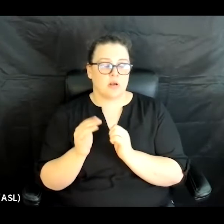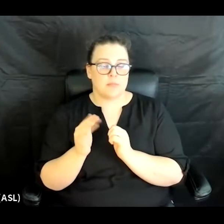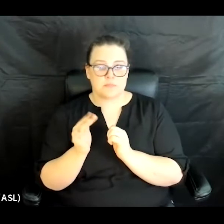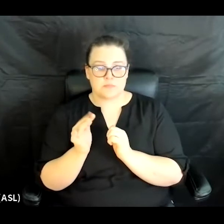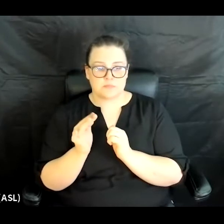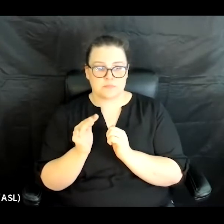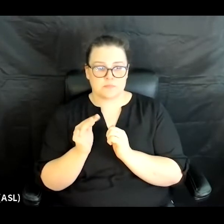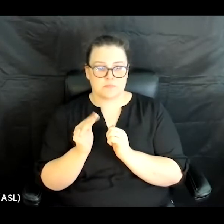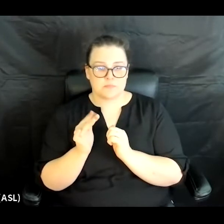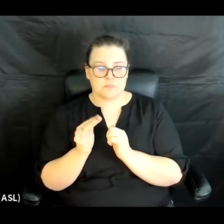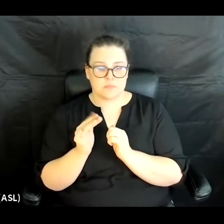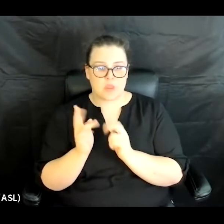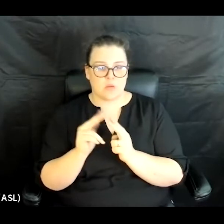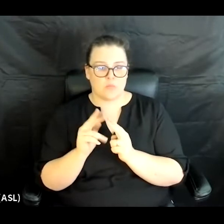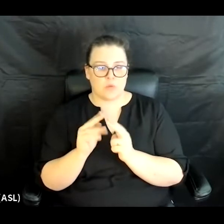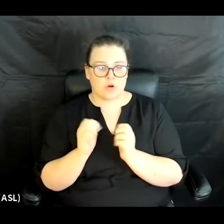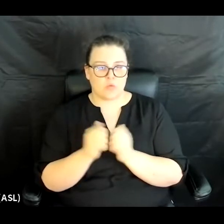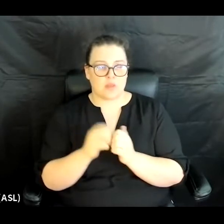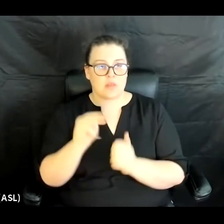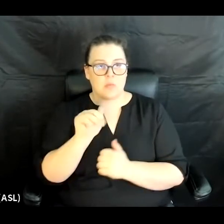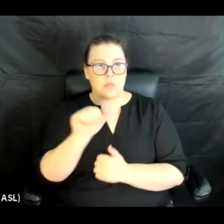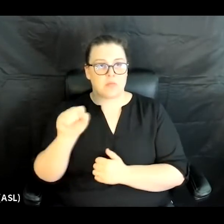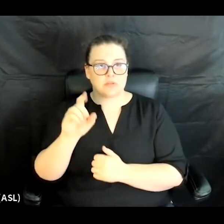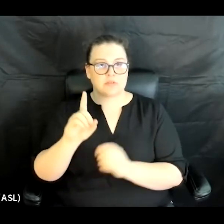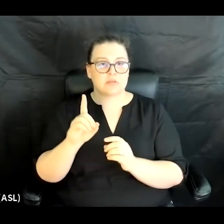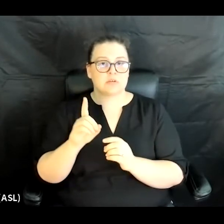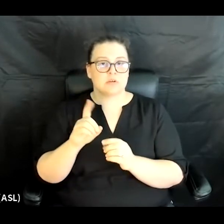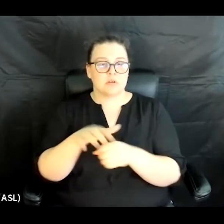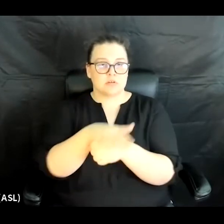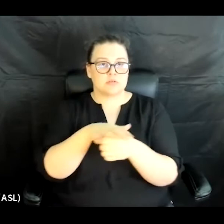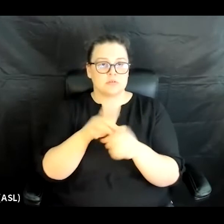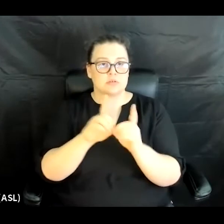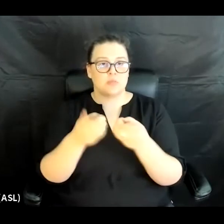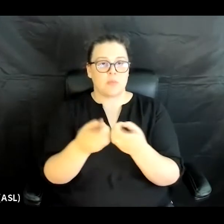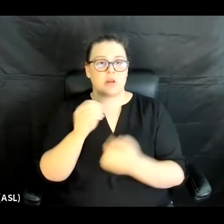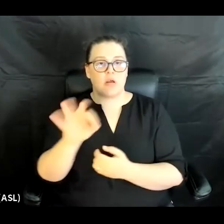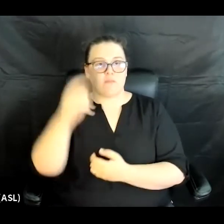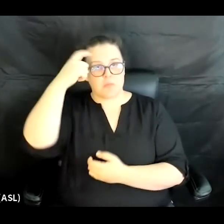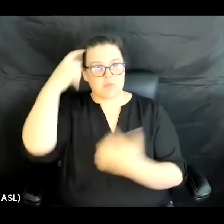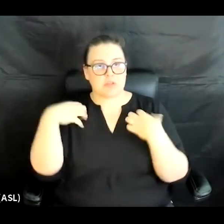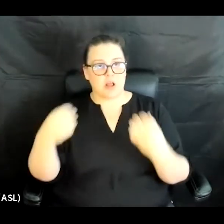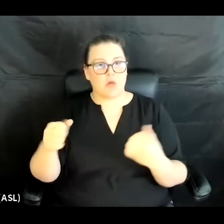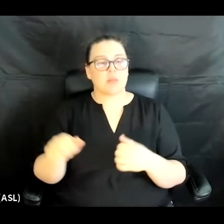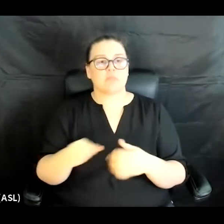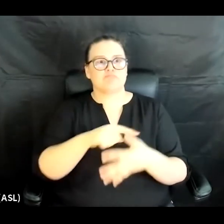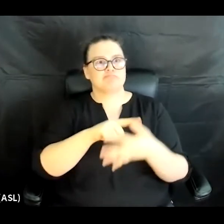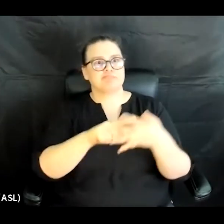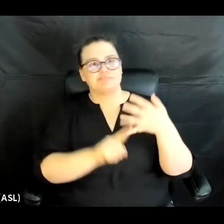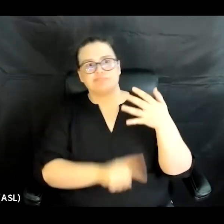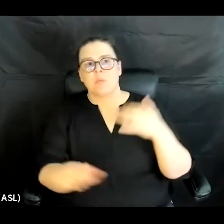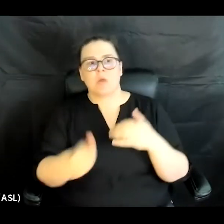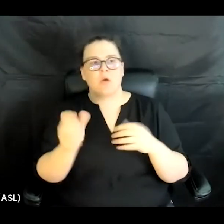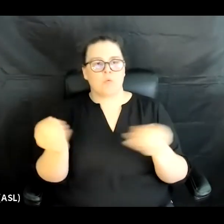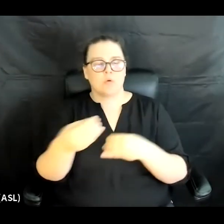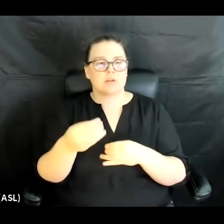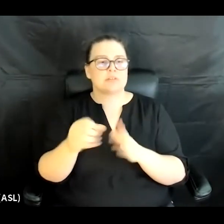we're partnered with the Massachusetts Department of Mental Health and a number of other organizations across the state.